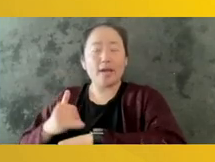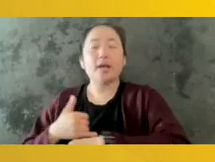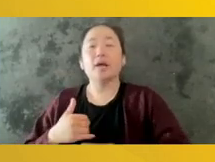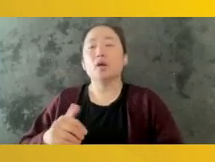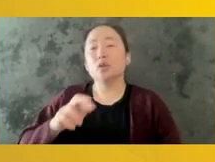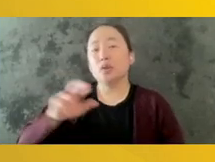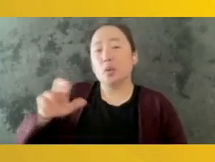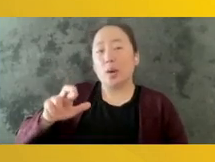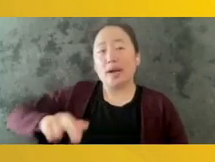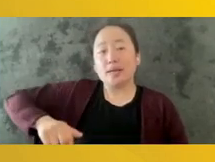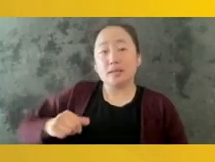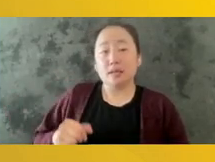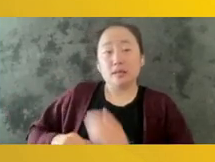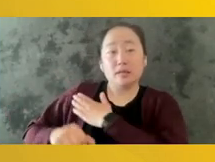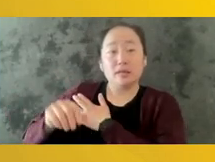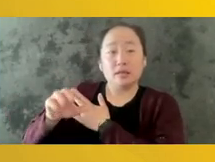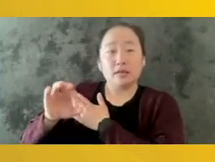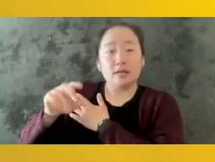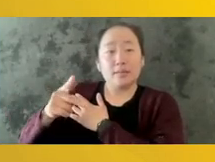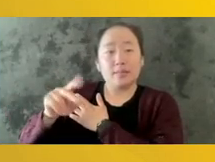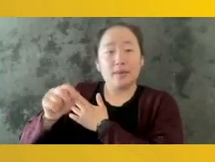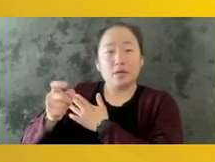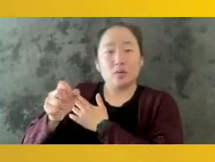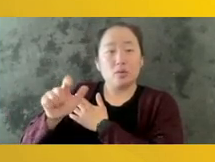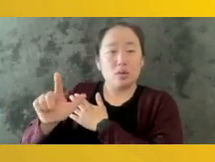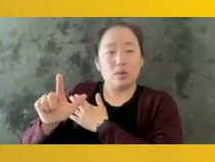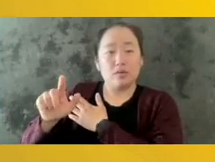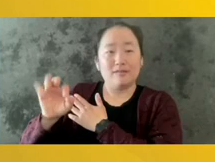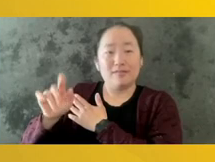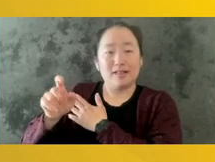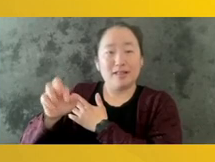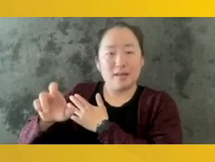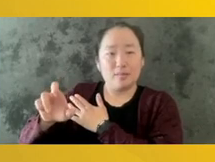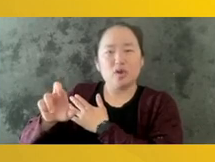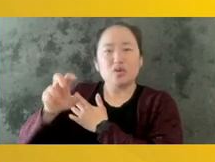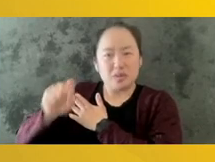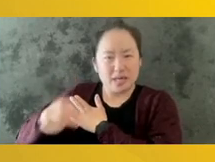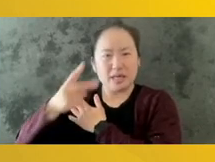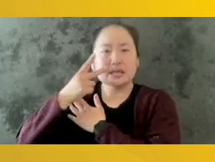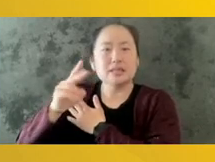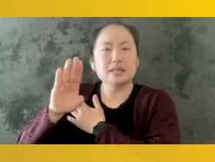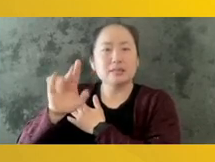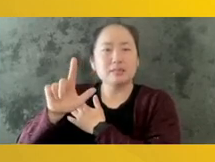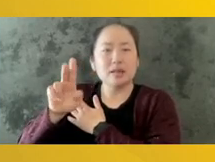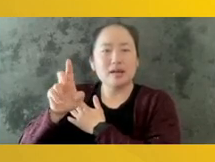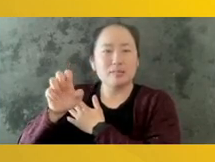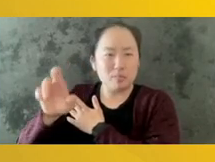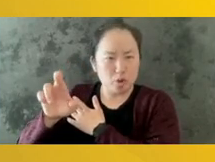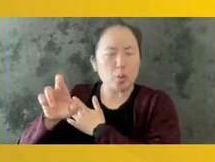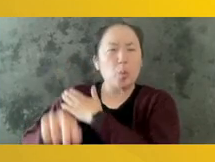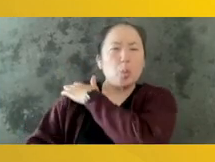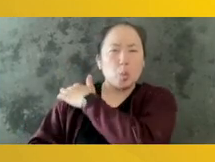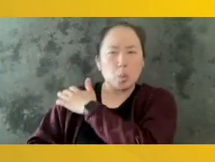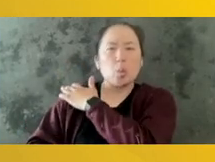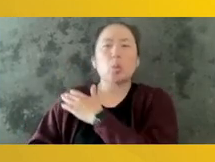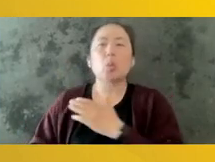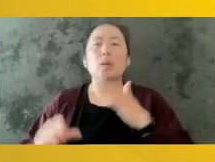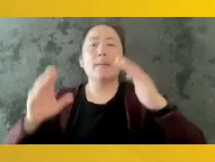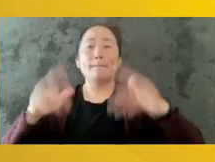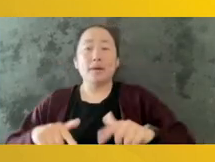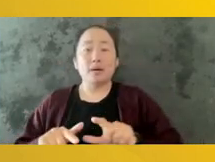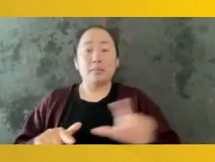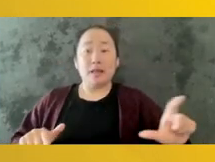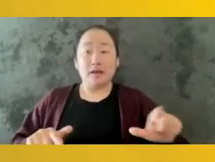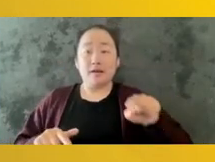And it's exposing the underlying blubber. In the image on the bottom left, there's a team of researchers documenting a